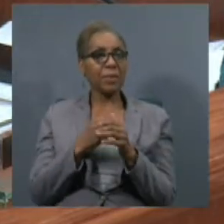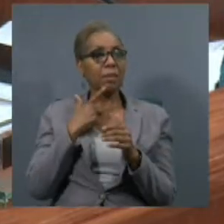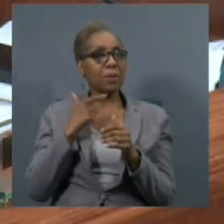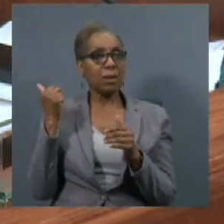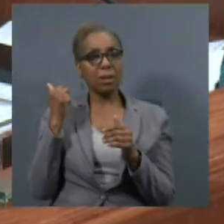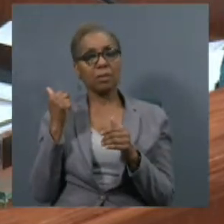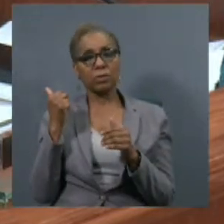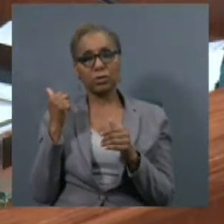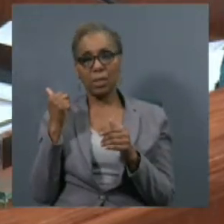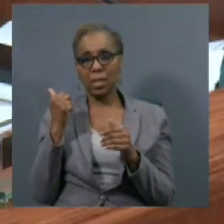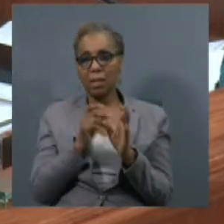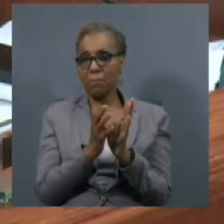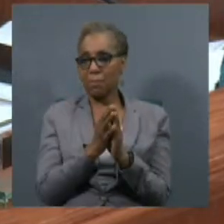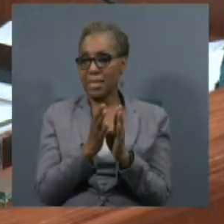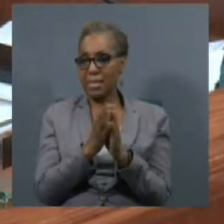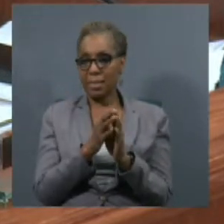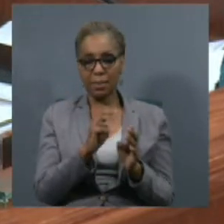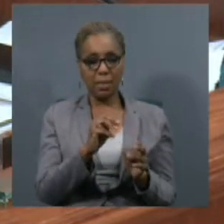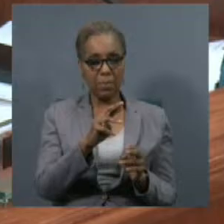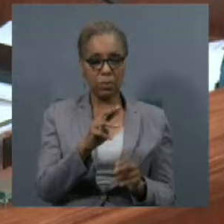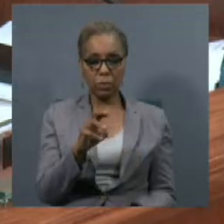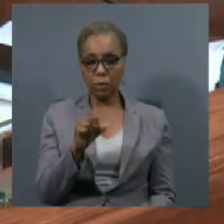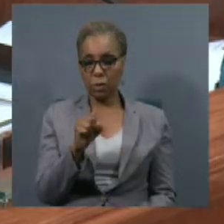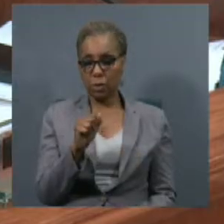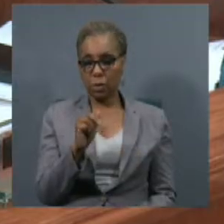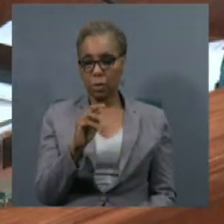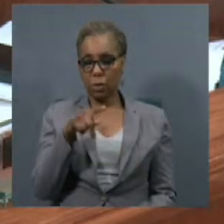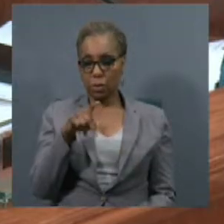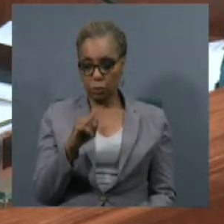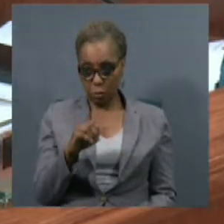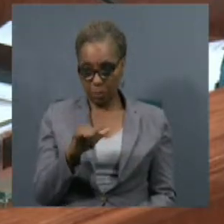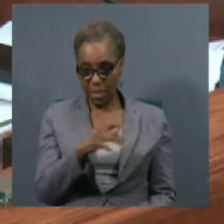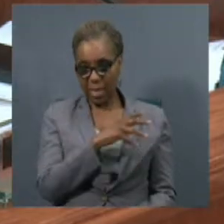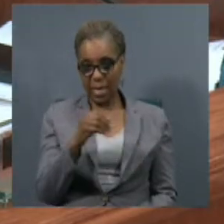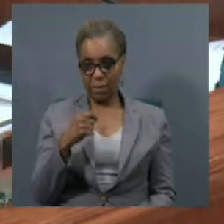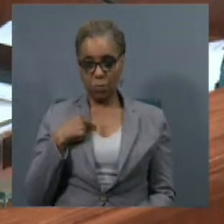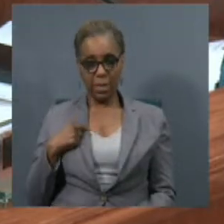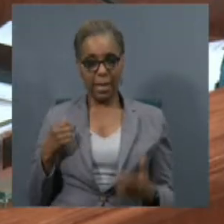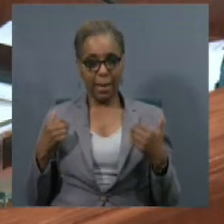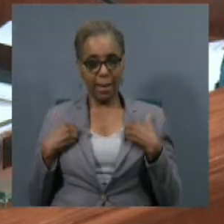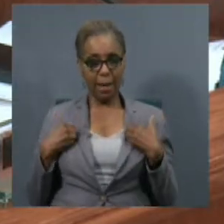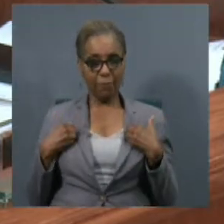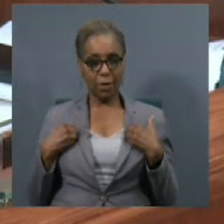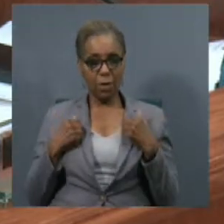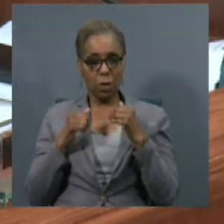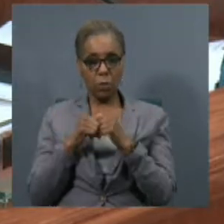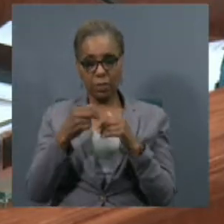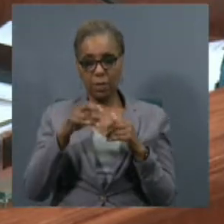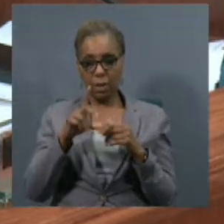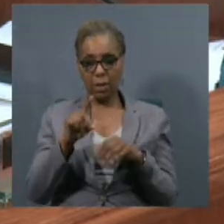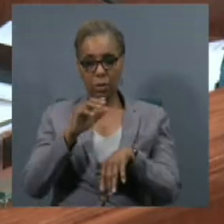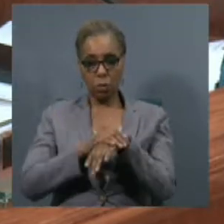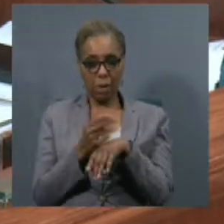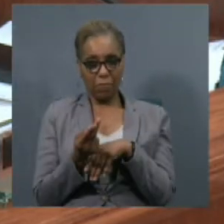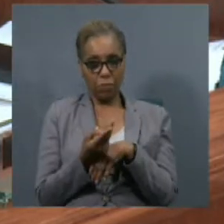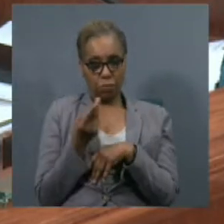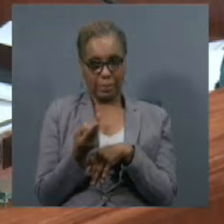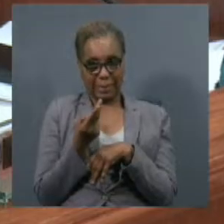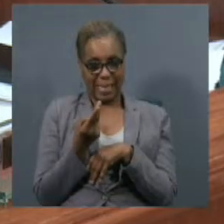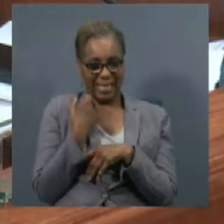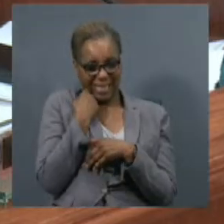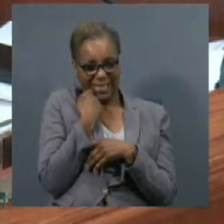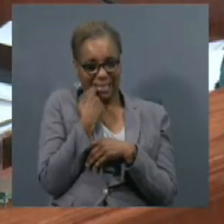because of the meeting that Mr. Sarpy and I had with HUD on Thursday. Yeah,